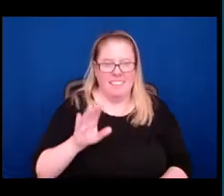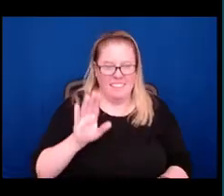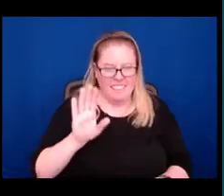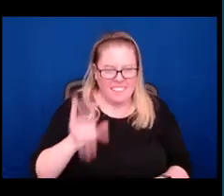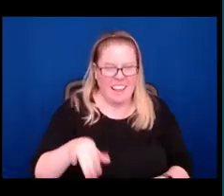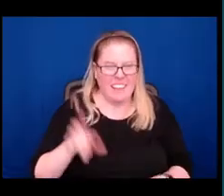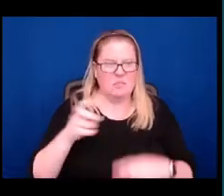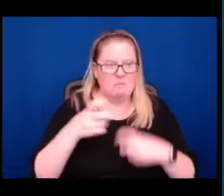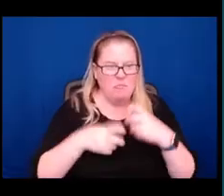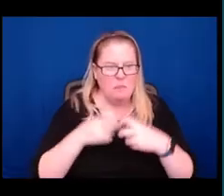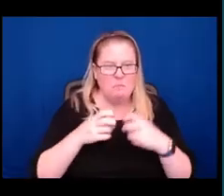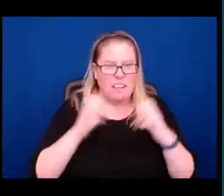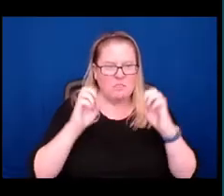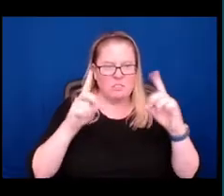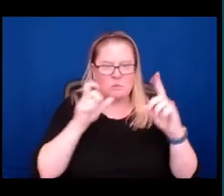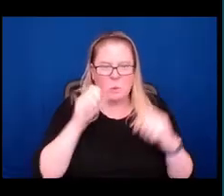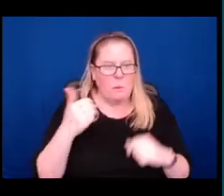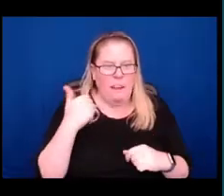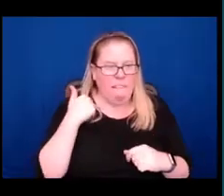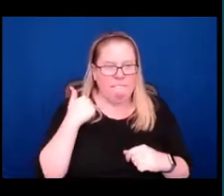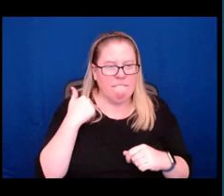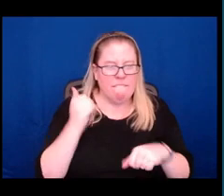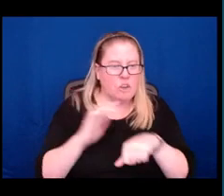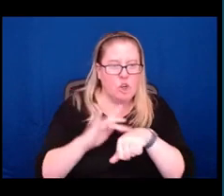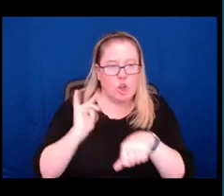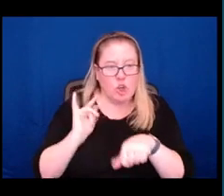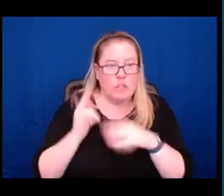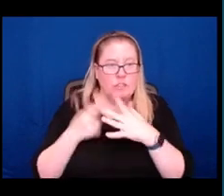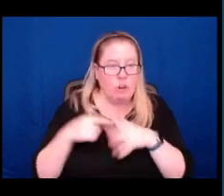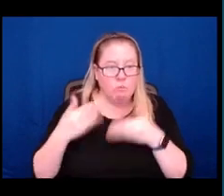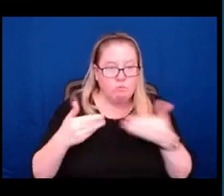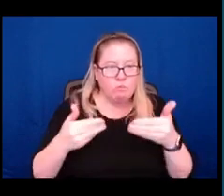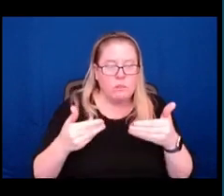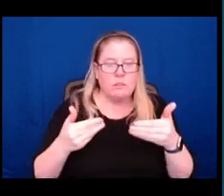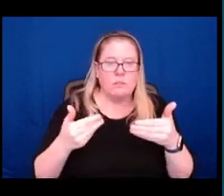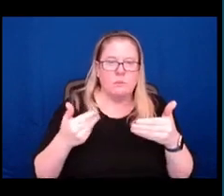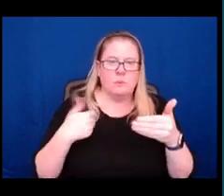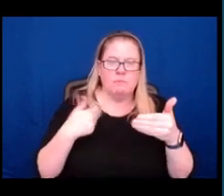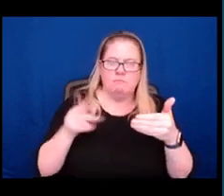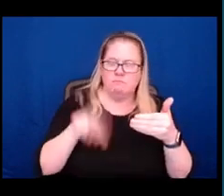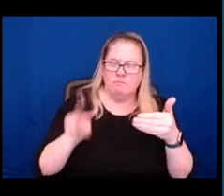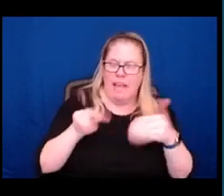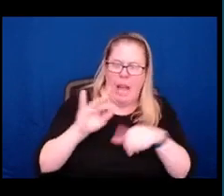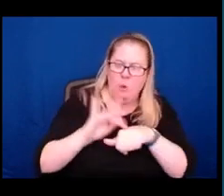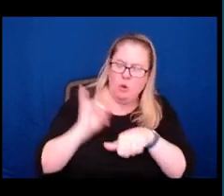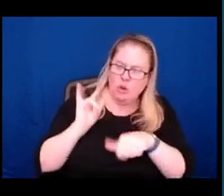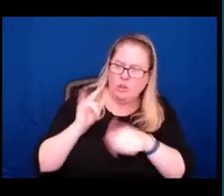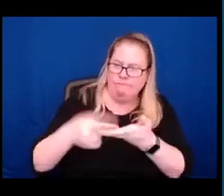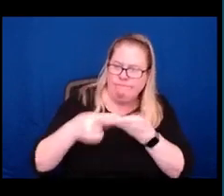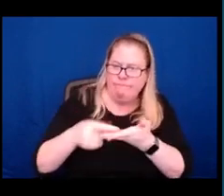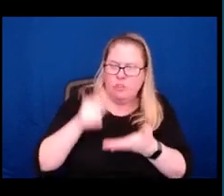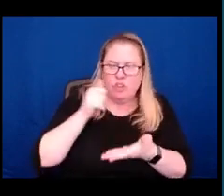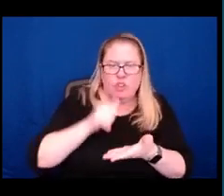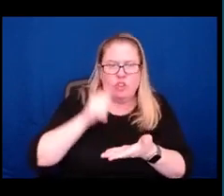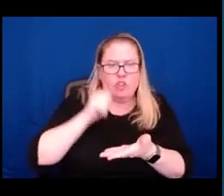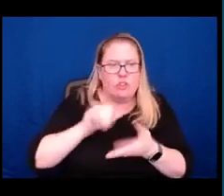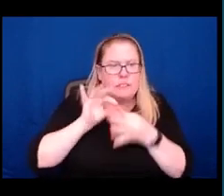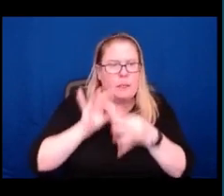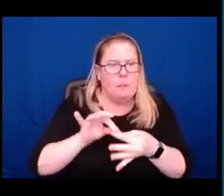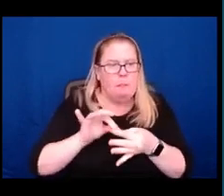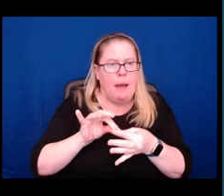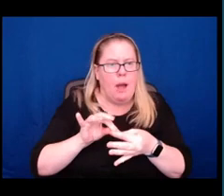Problem lies is that we don't have that education early on, and so we definitely want to re-examine how early we're talking to girls